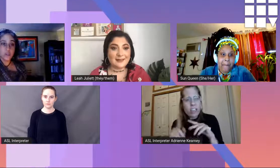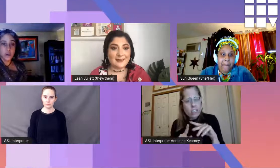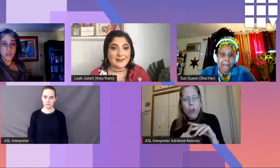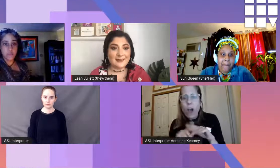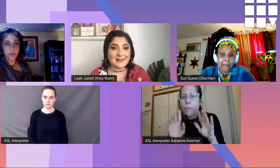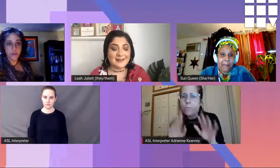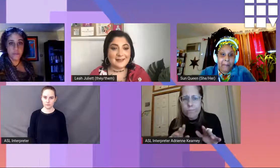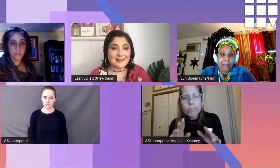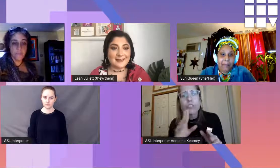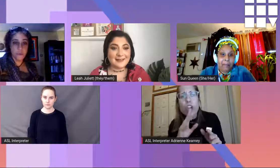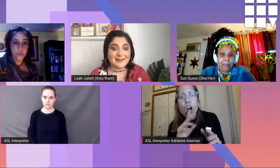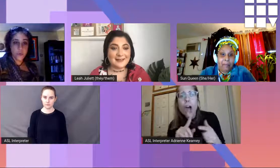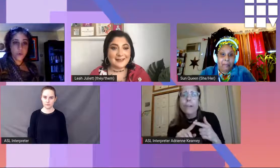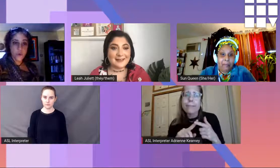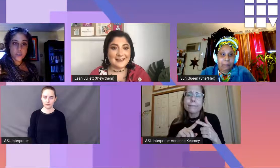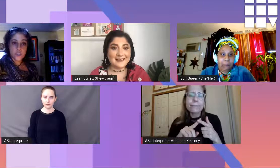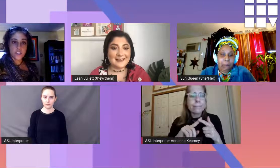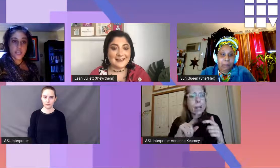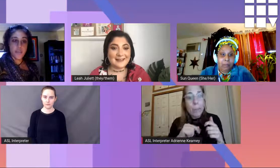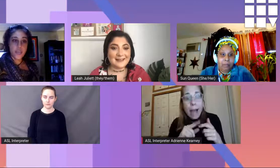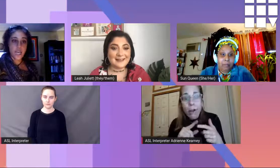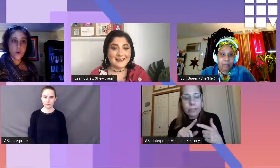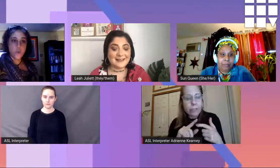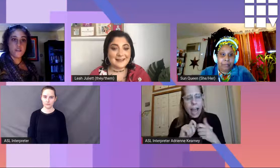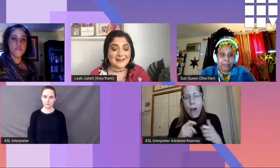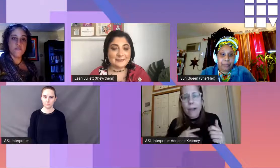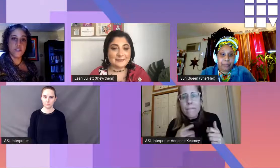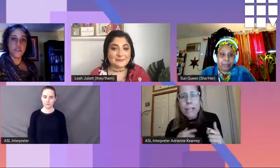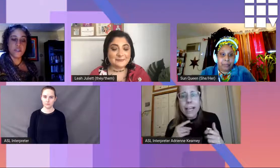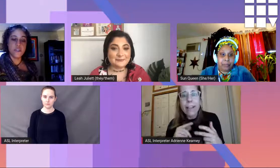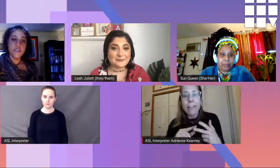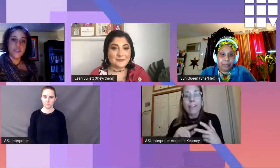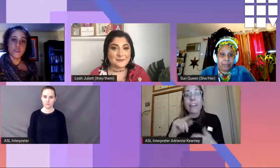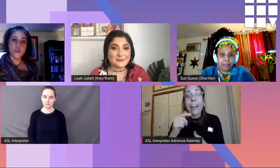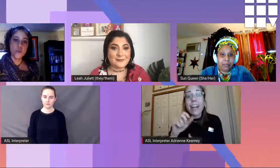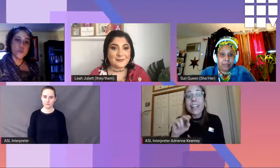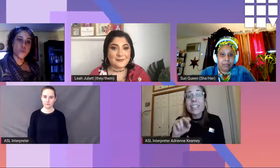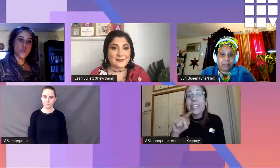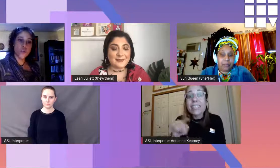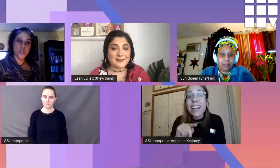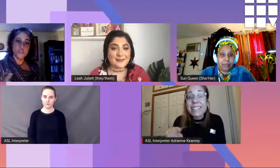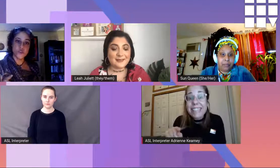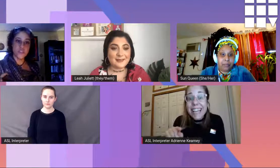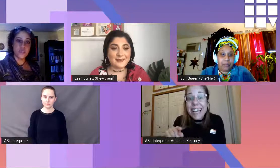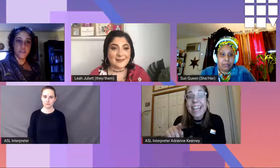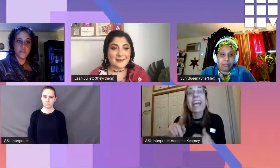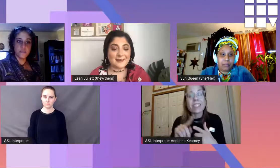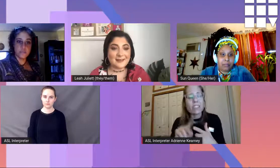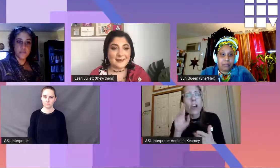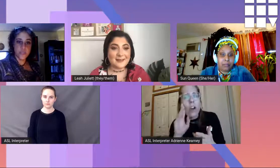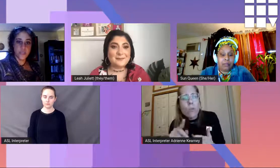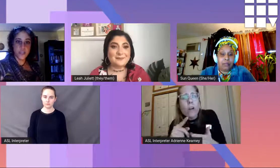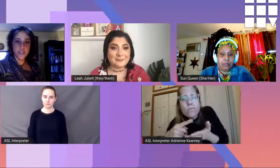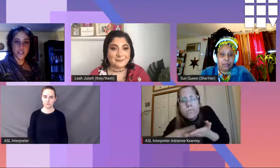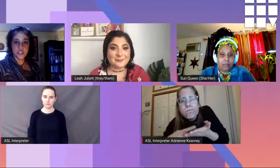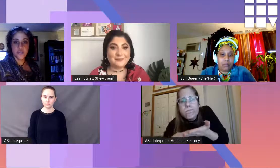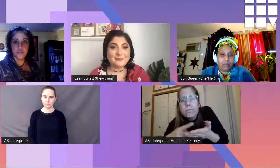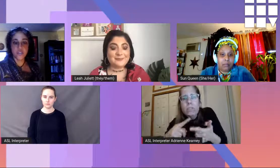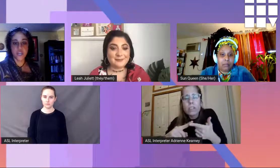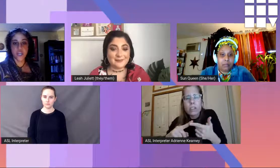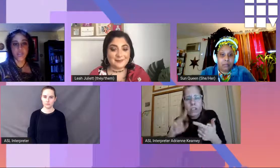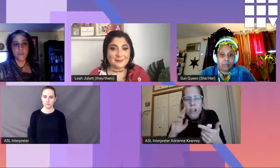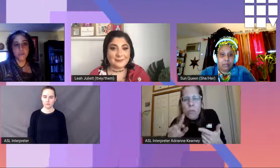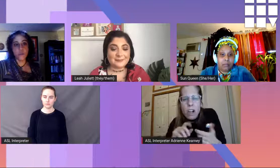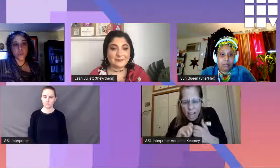we're going to talk about it. We're going to examine how it feels. And then we're going to do the work of doing the healing and getting to